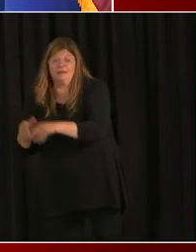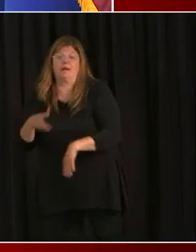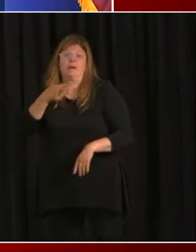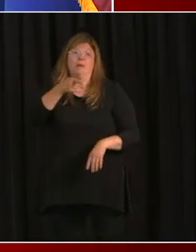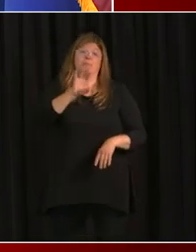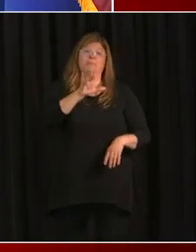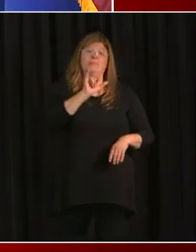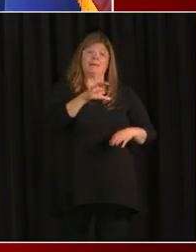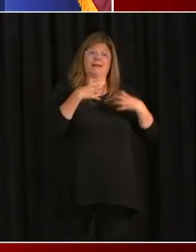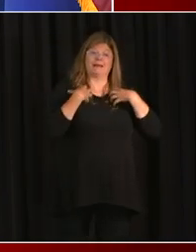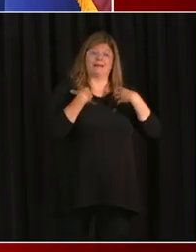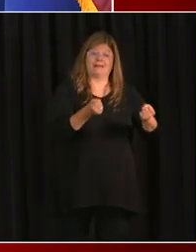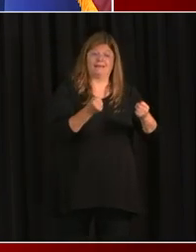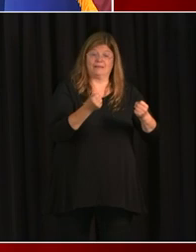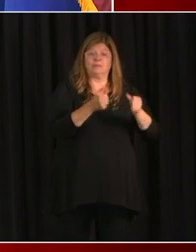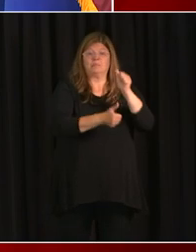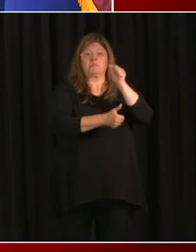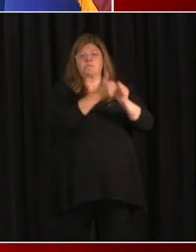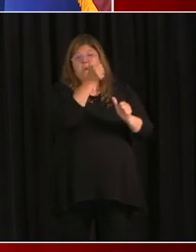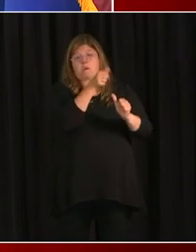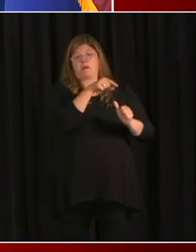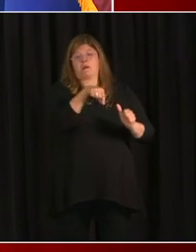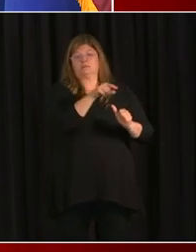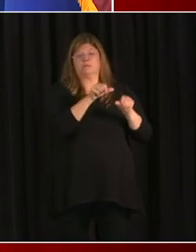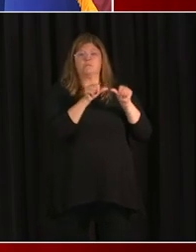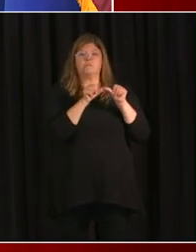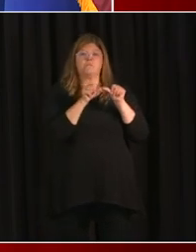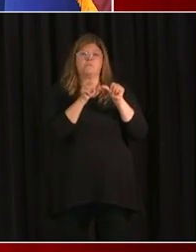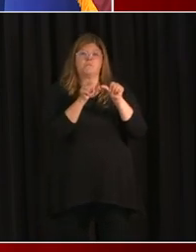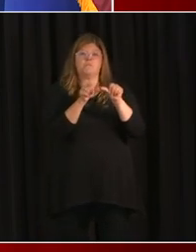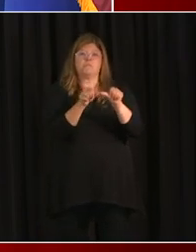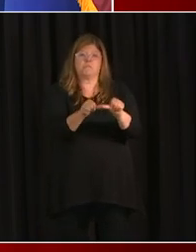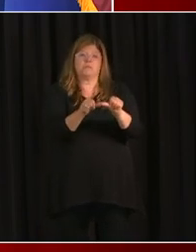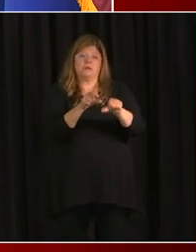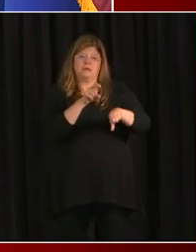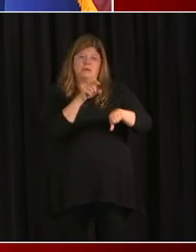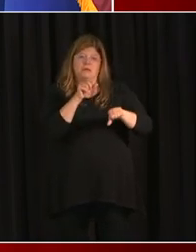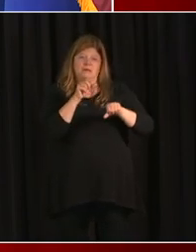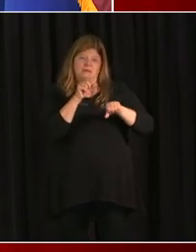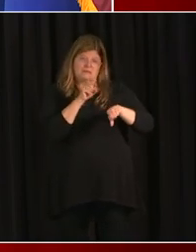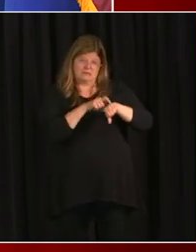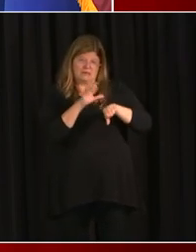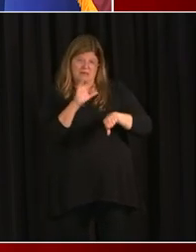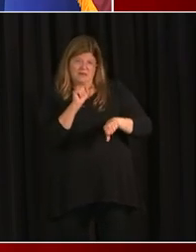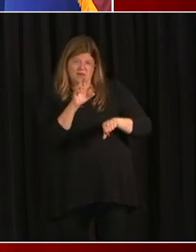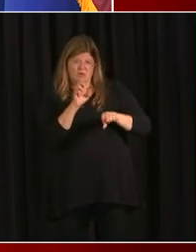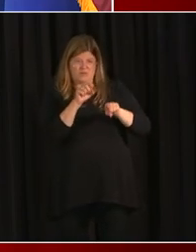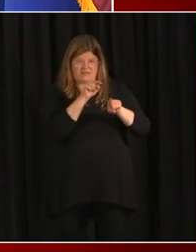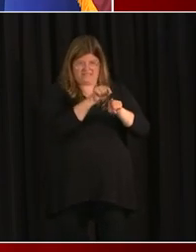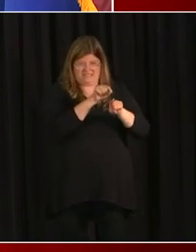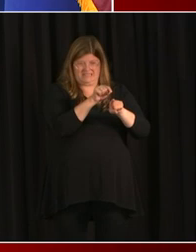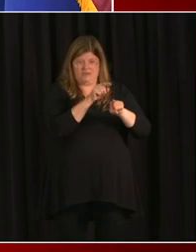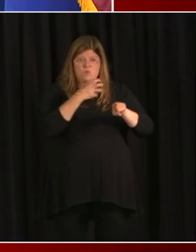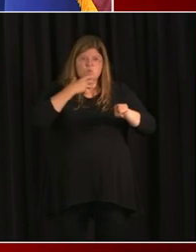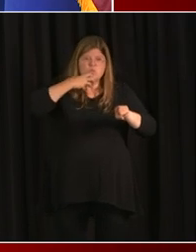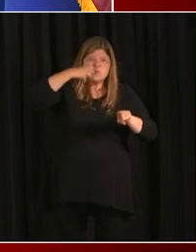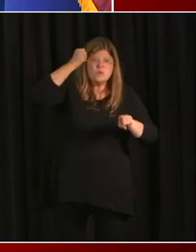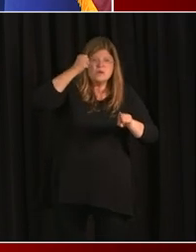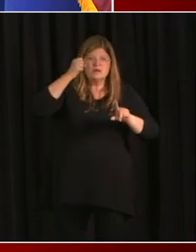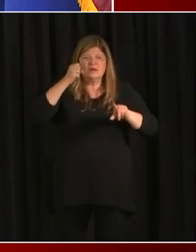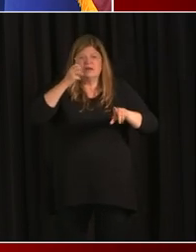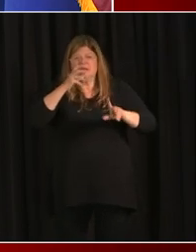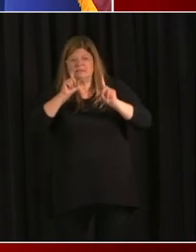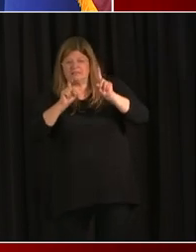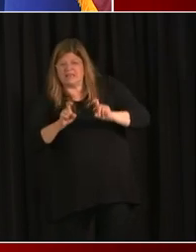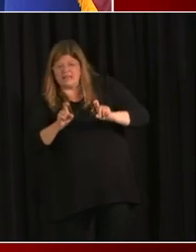most of the tests to our individuals who live in long-term care facilities where people are older and medically fragile, their test turnaround